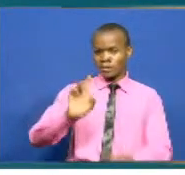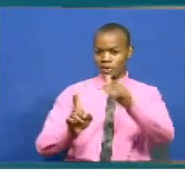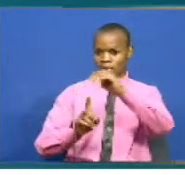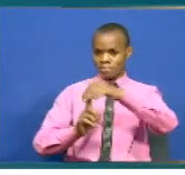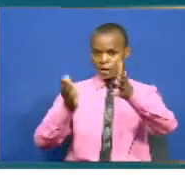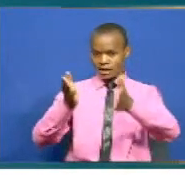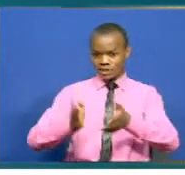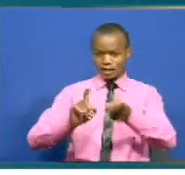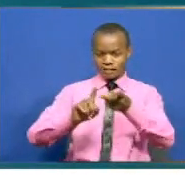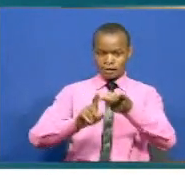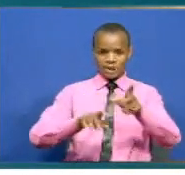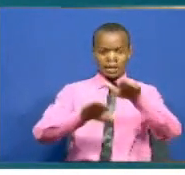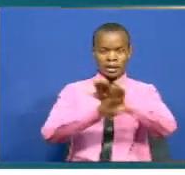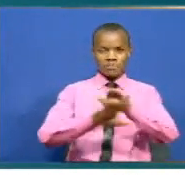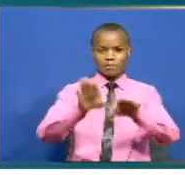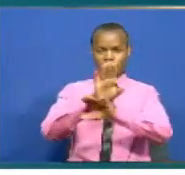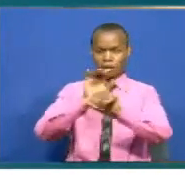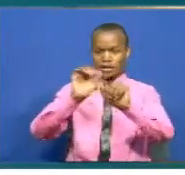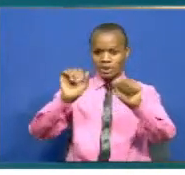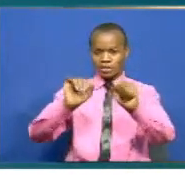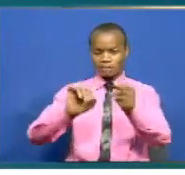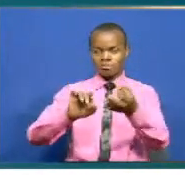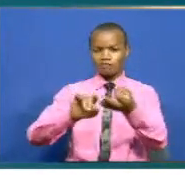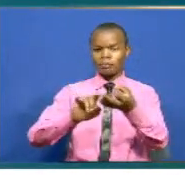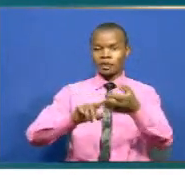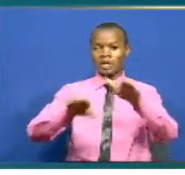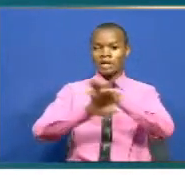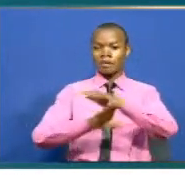about, deputy prime ministers.